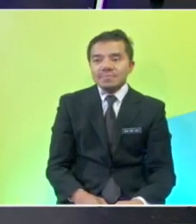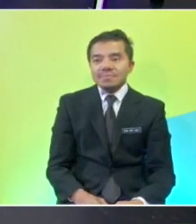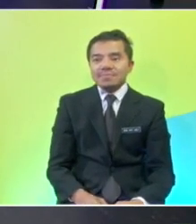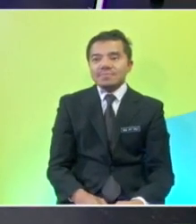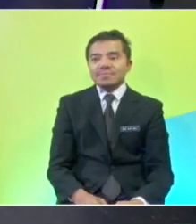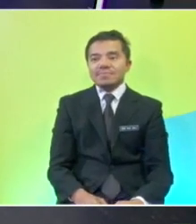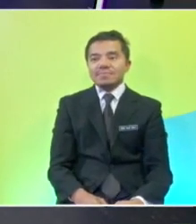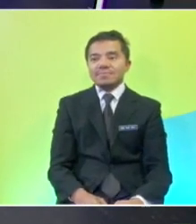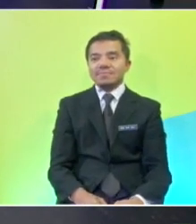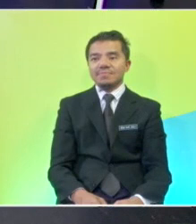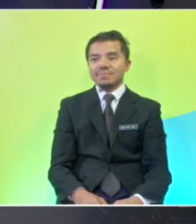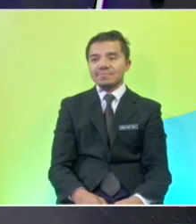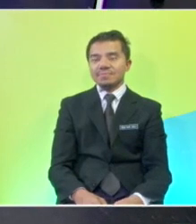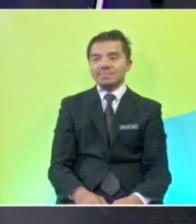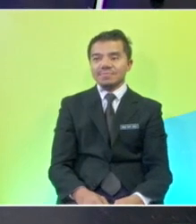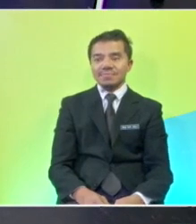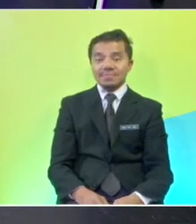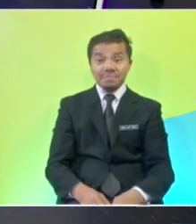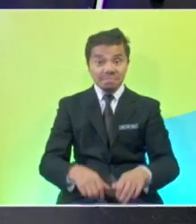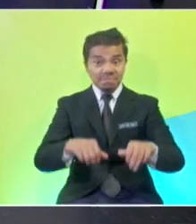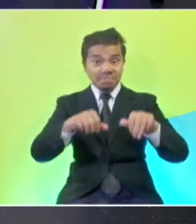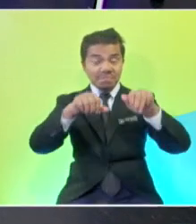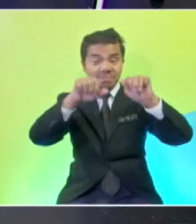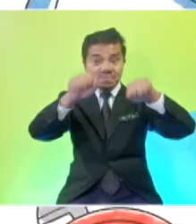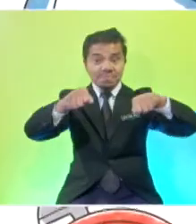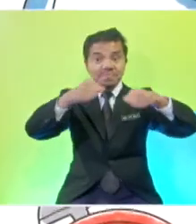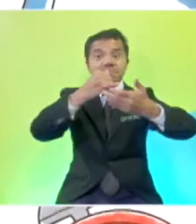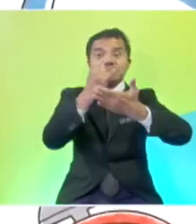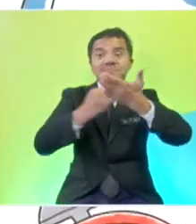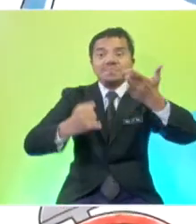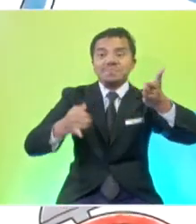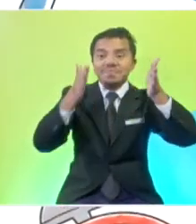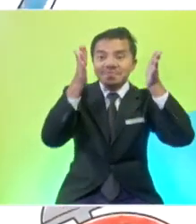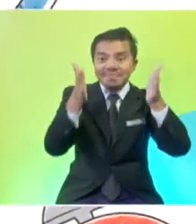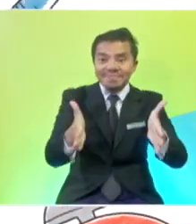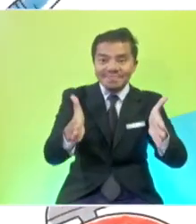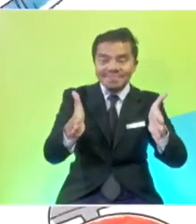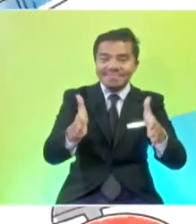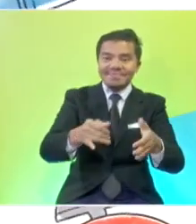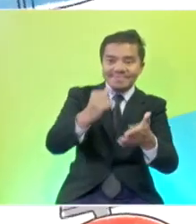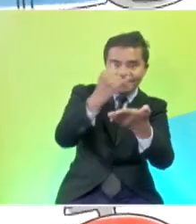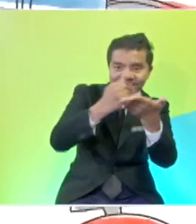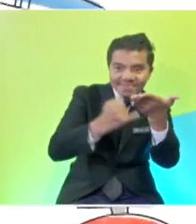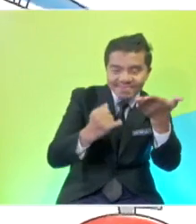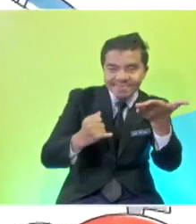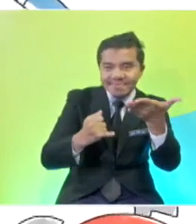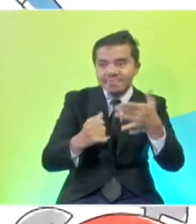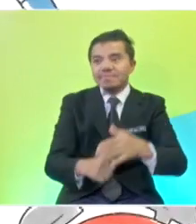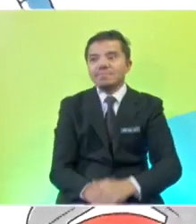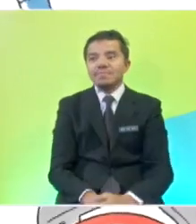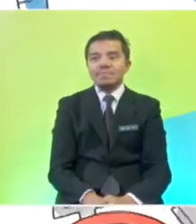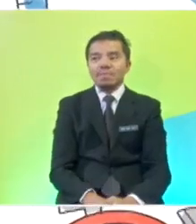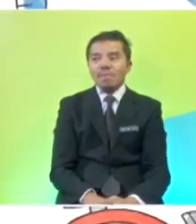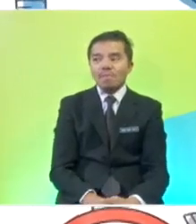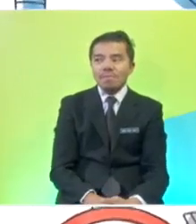at drawing, teacher, so So please don't just scold me if I draw, draw. never mind. I don't draw nicely, Just okay? try yourself. Okay,